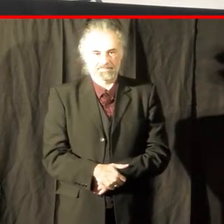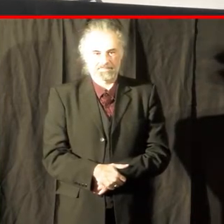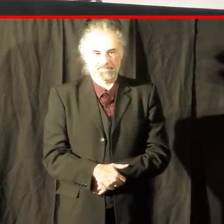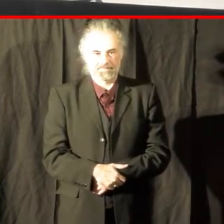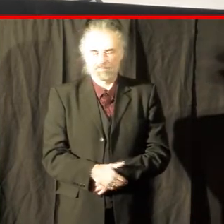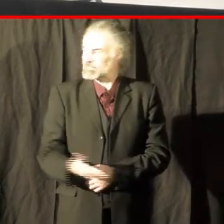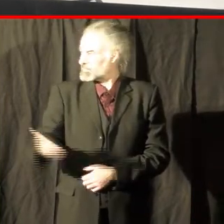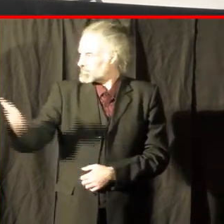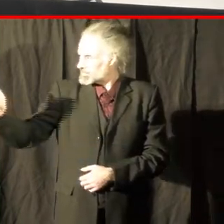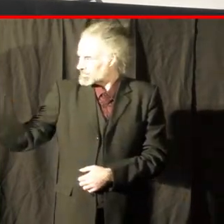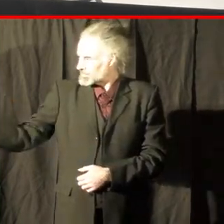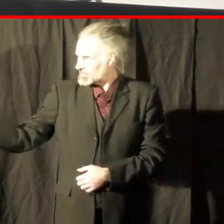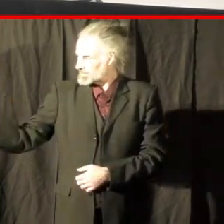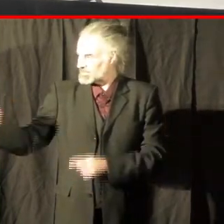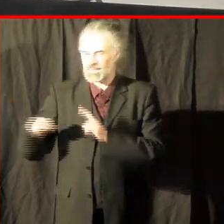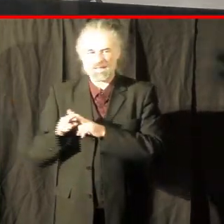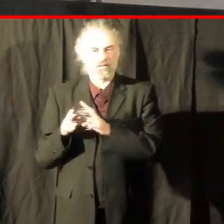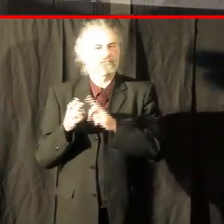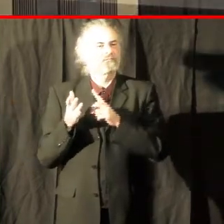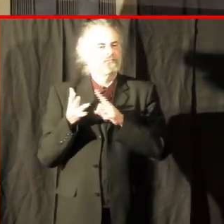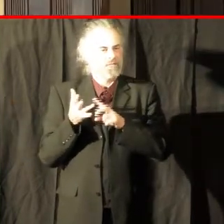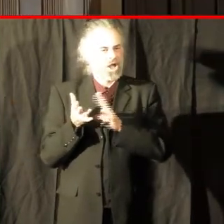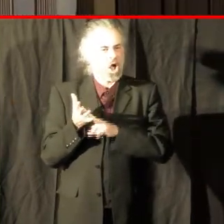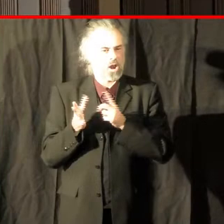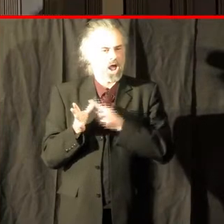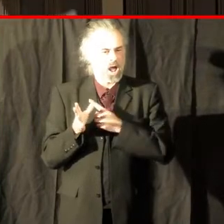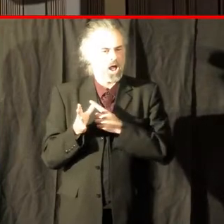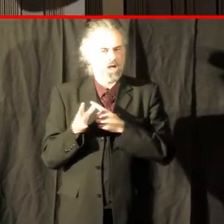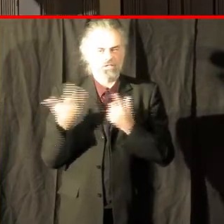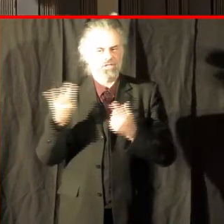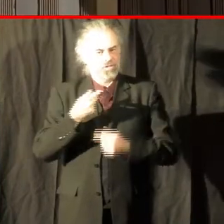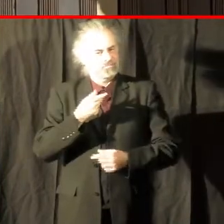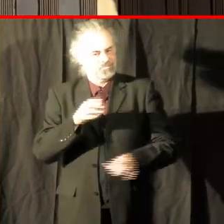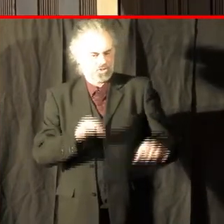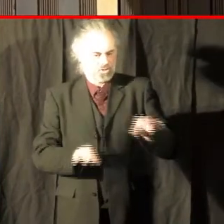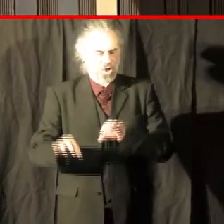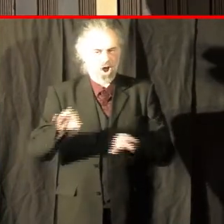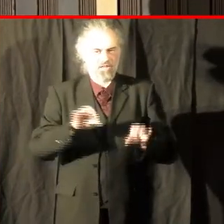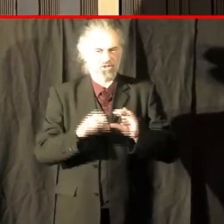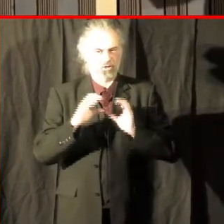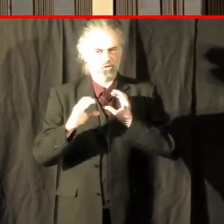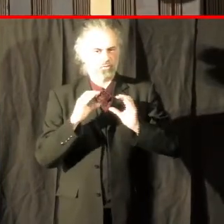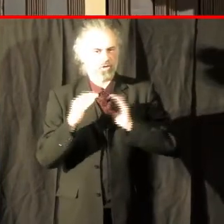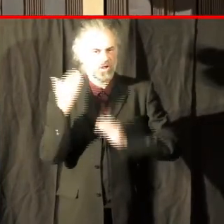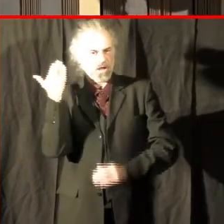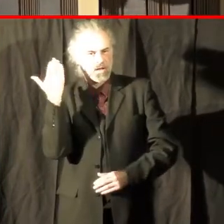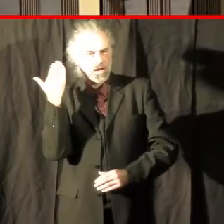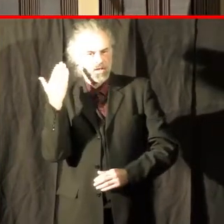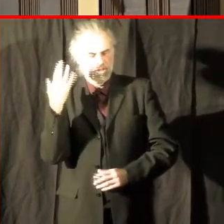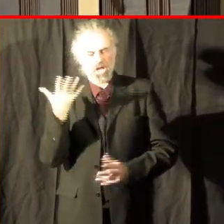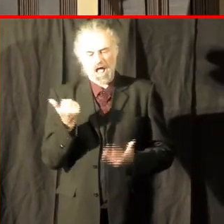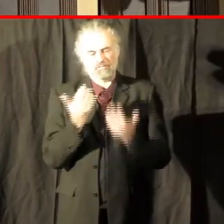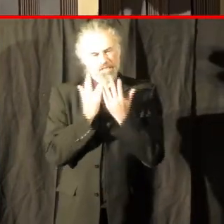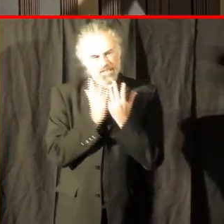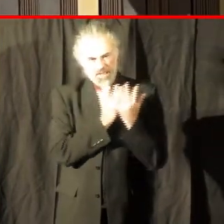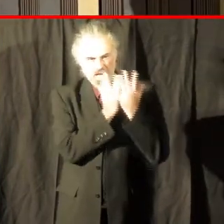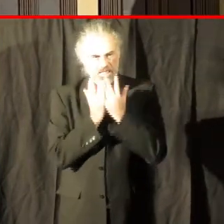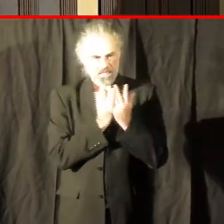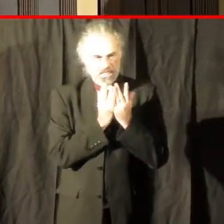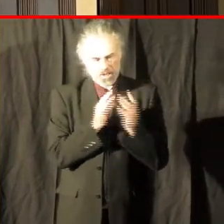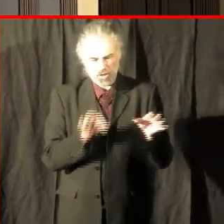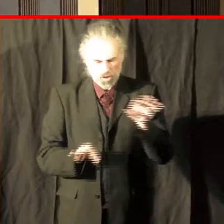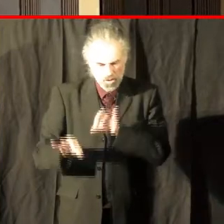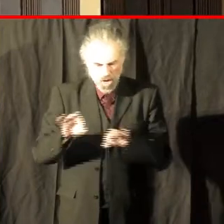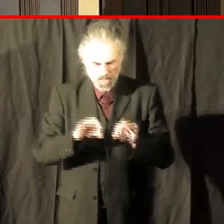Fiona. Fiona's the science communicator. She studied science at the university. She has a